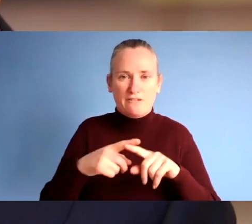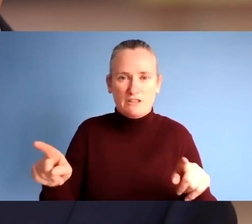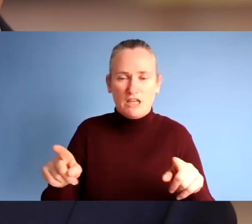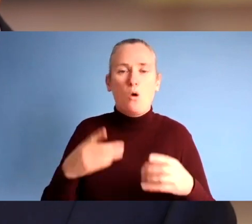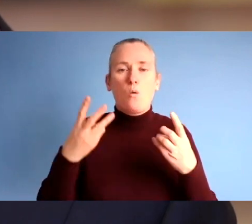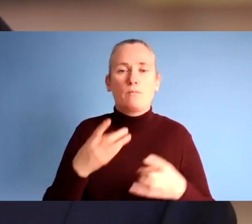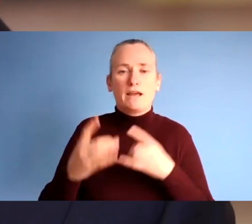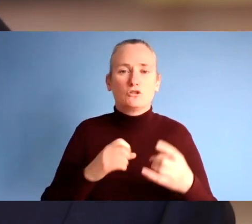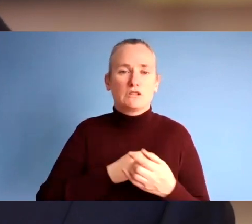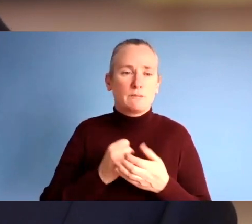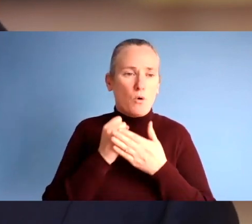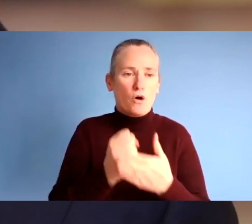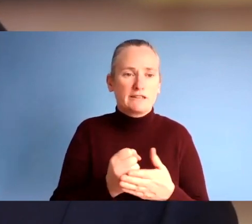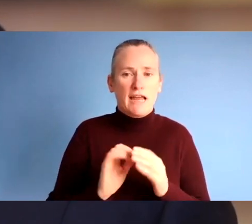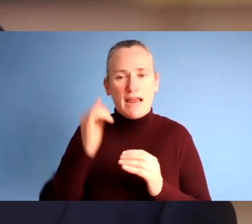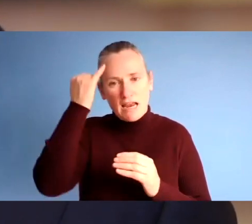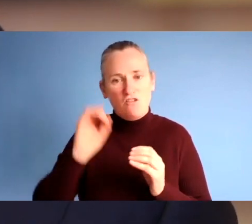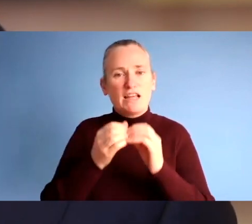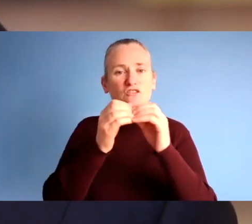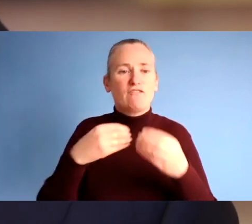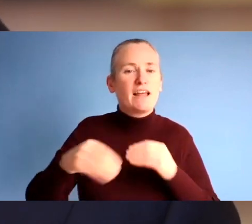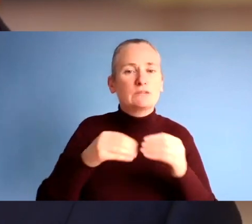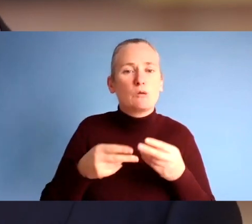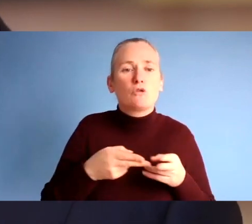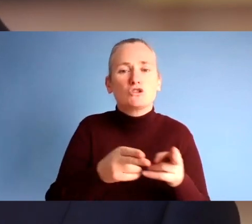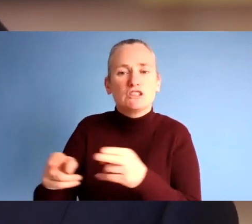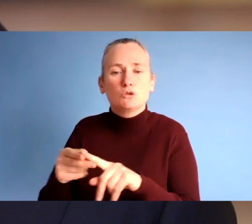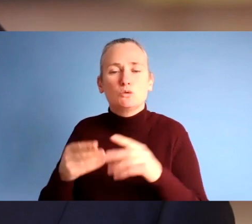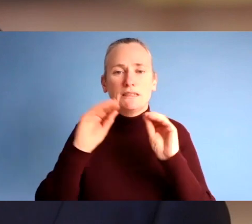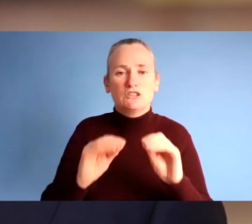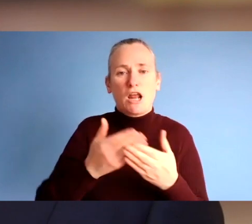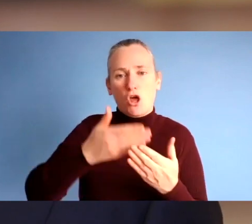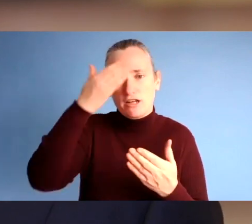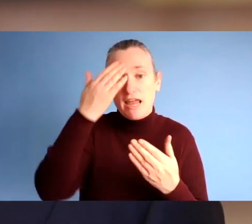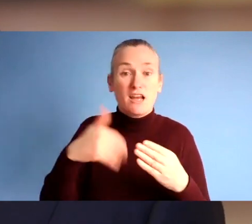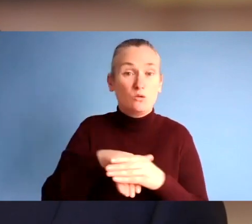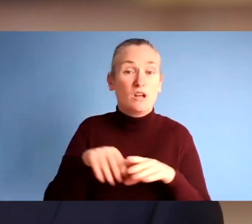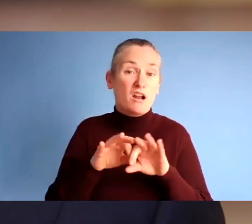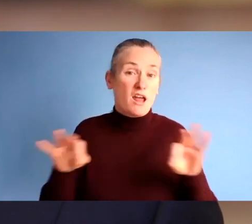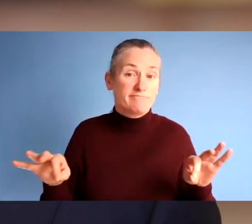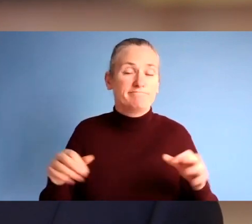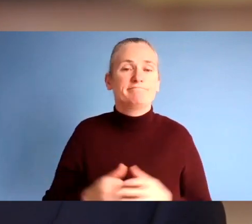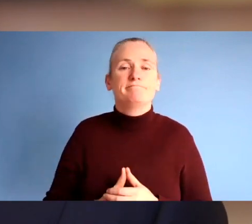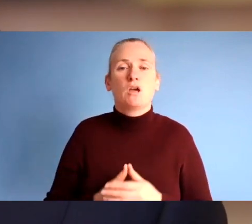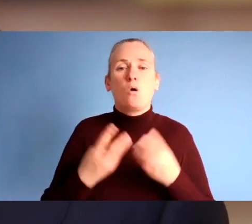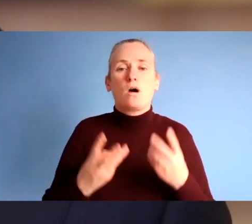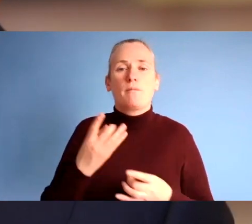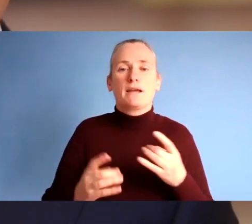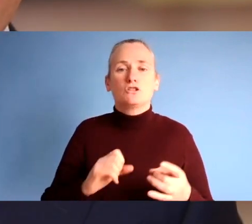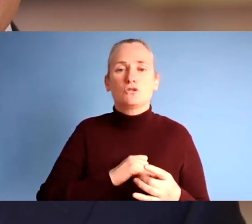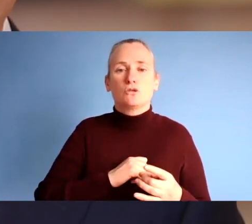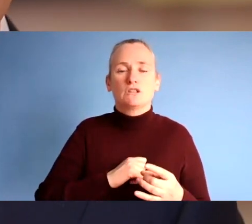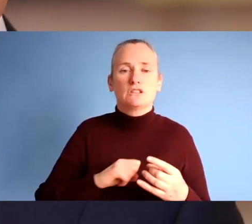supports innovative and flexible approaches to teaching and learning, including online provision. We want to make sure it develops